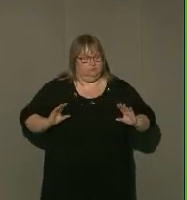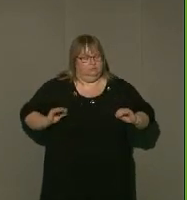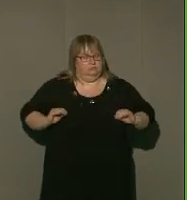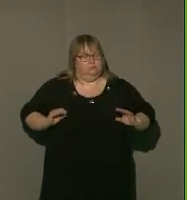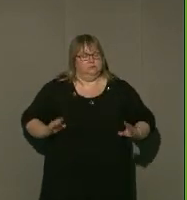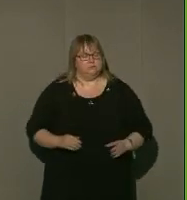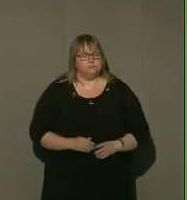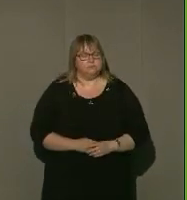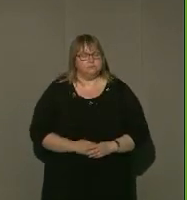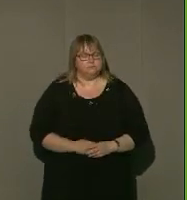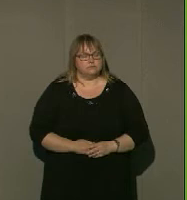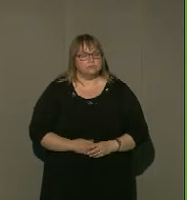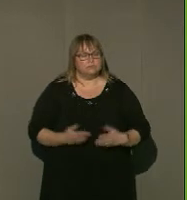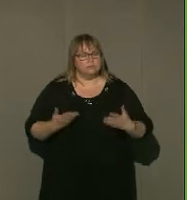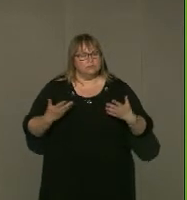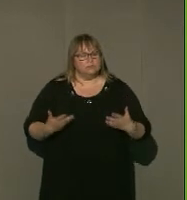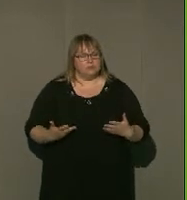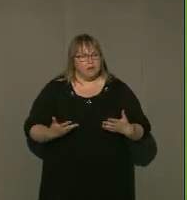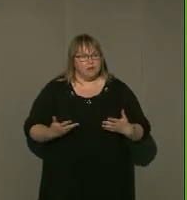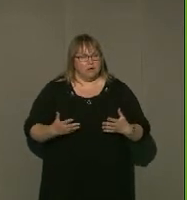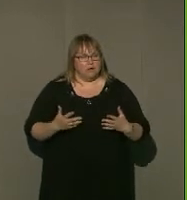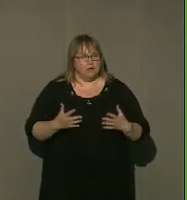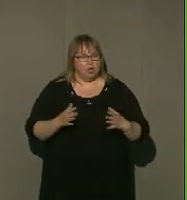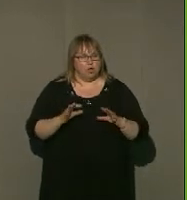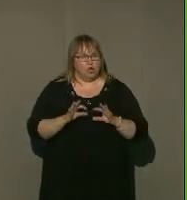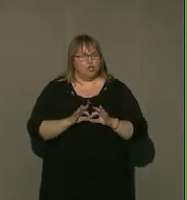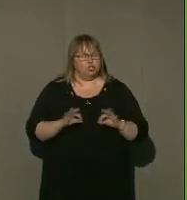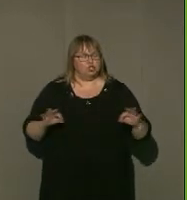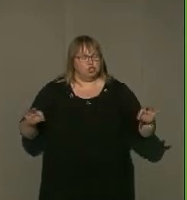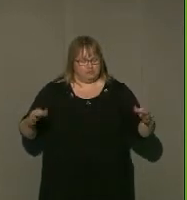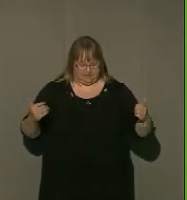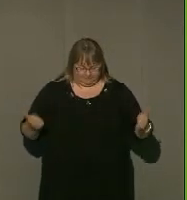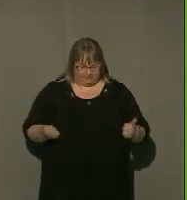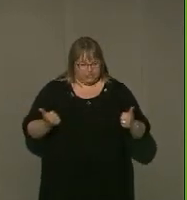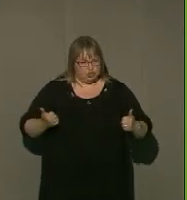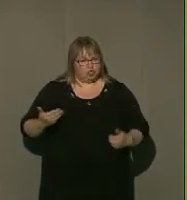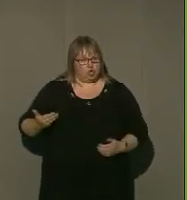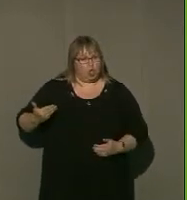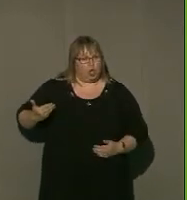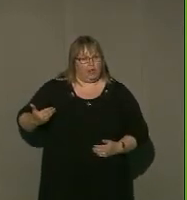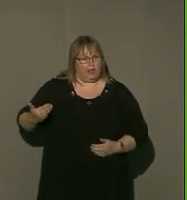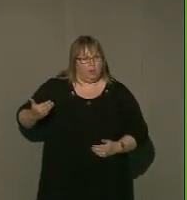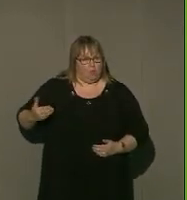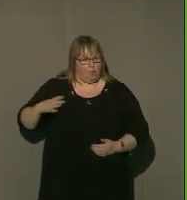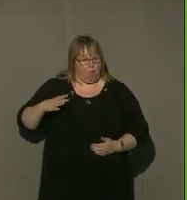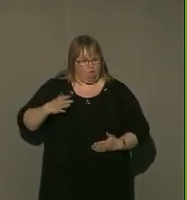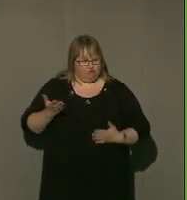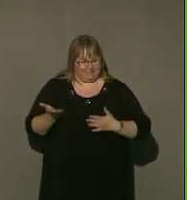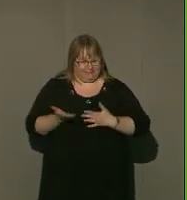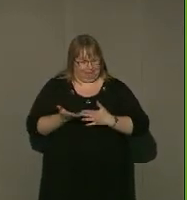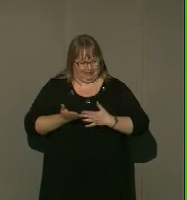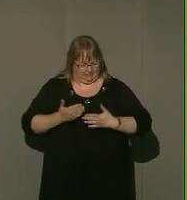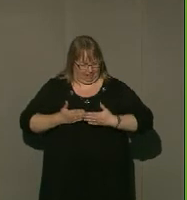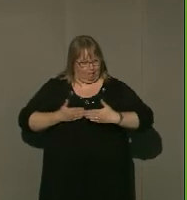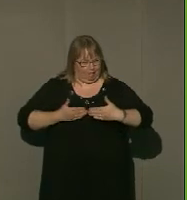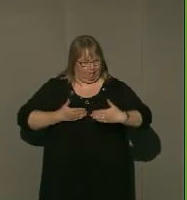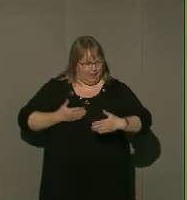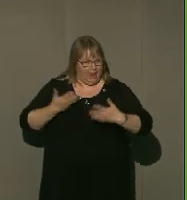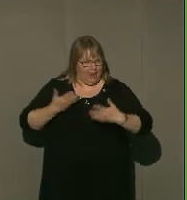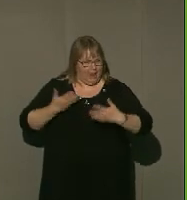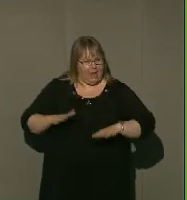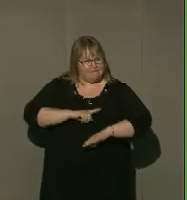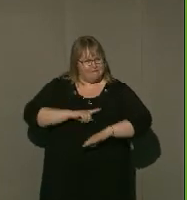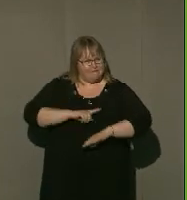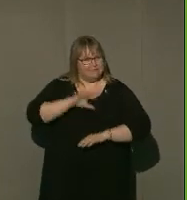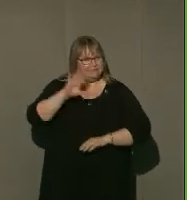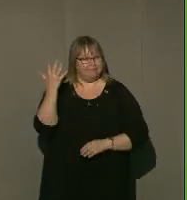Right, I'm not going to go through the attunement stuff or that which has been done, because we're kind of in the middle of a session. So we have quarter of an hour, but I want to